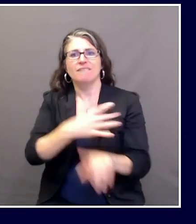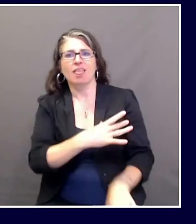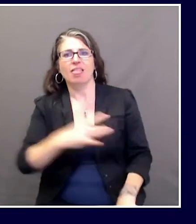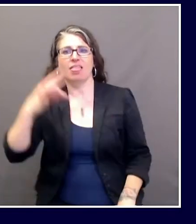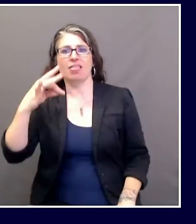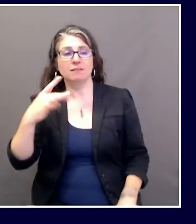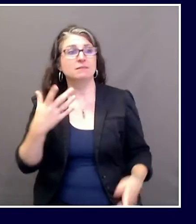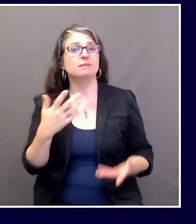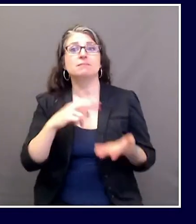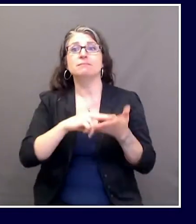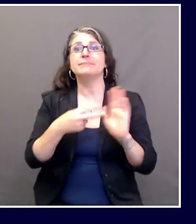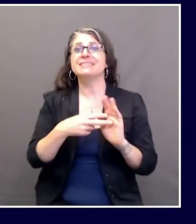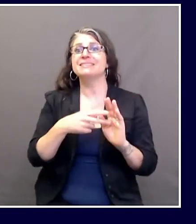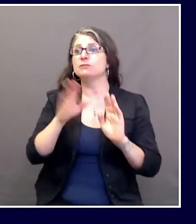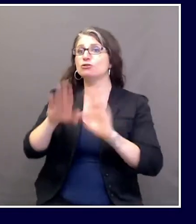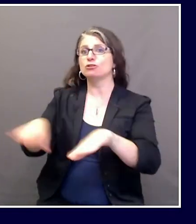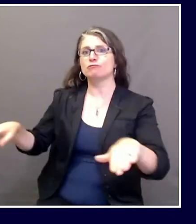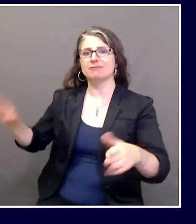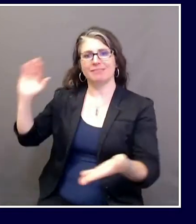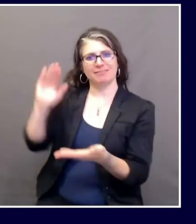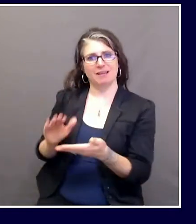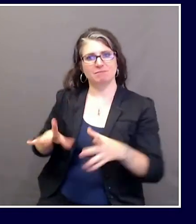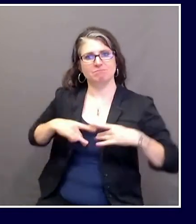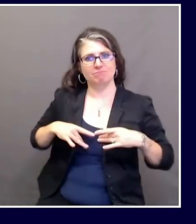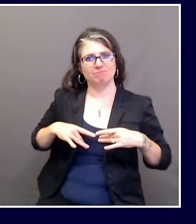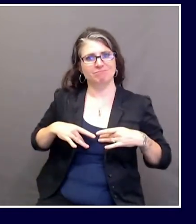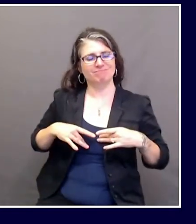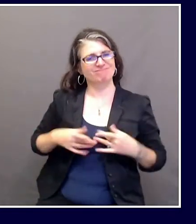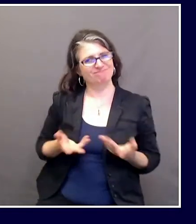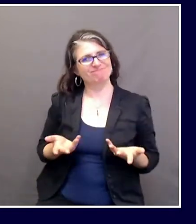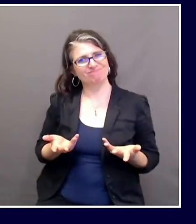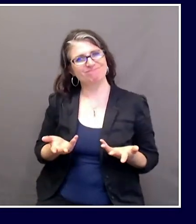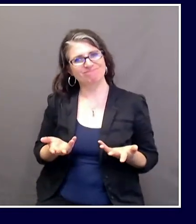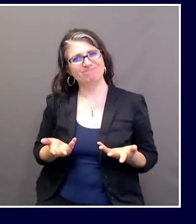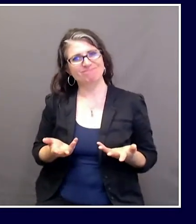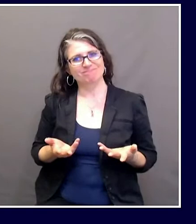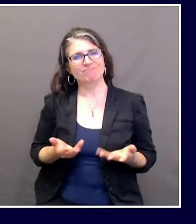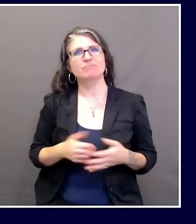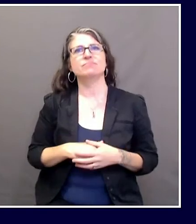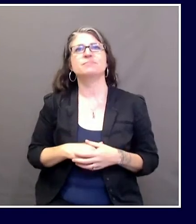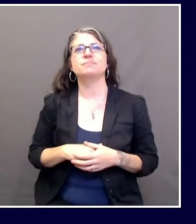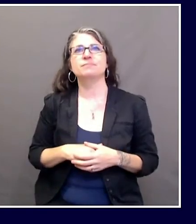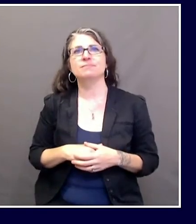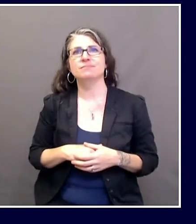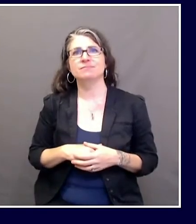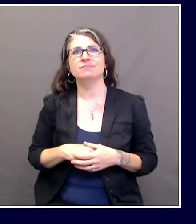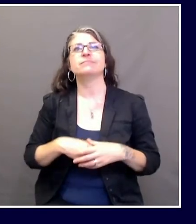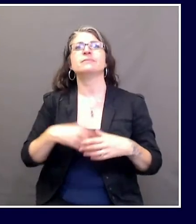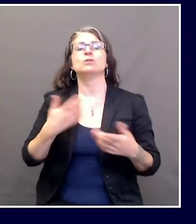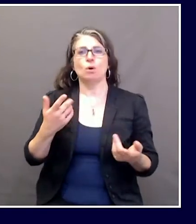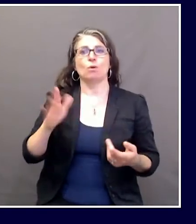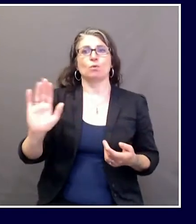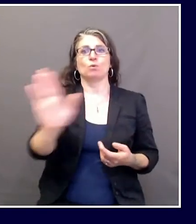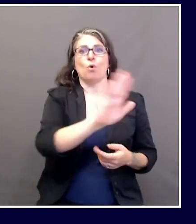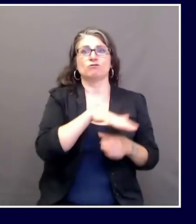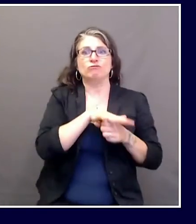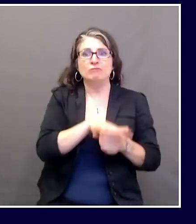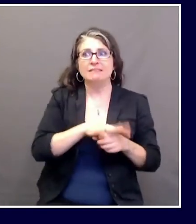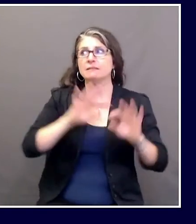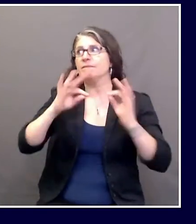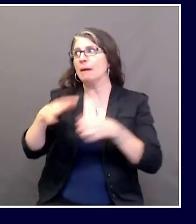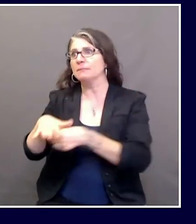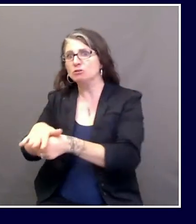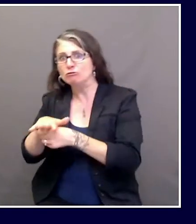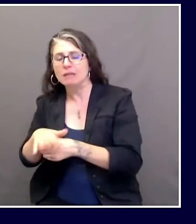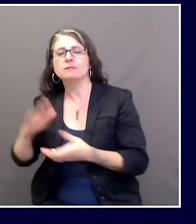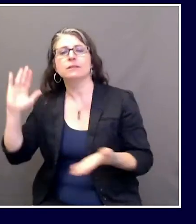state, as a society, is just to get vaccinated, which relieves that stress. The other observation I'll make, Eric, is I recognize